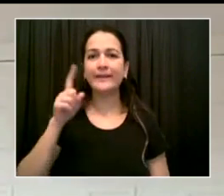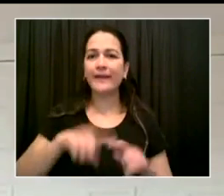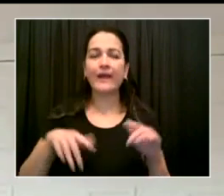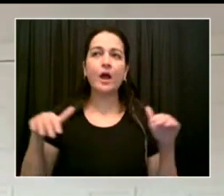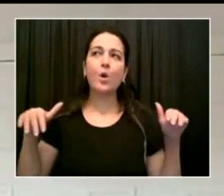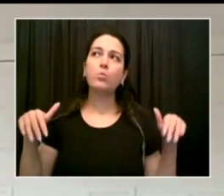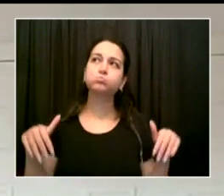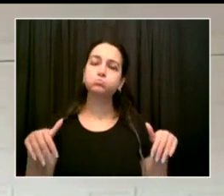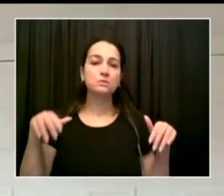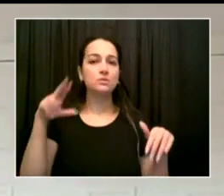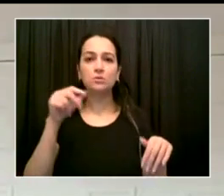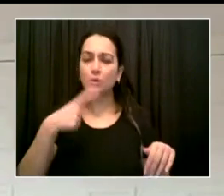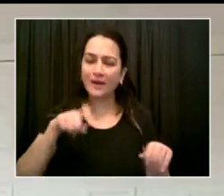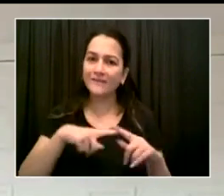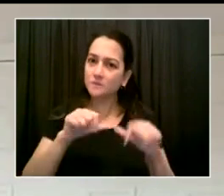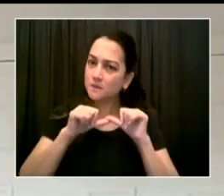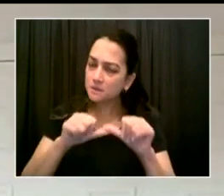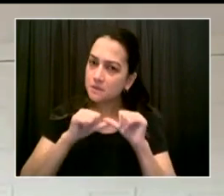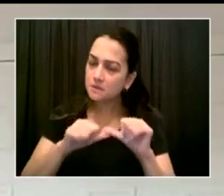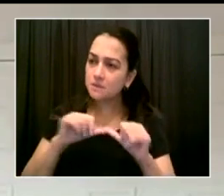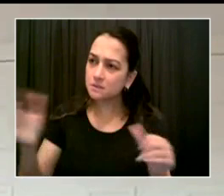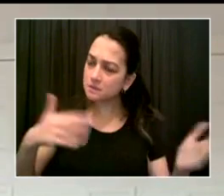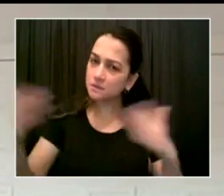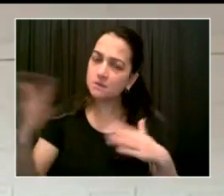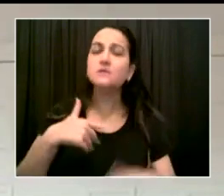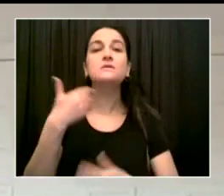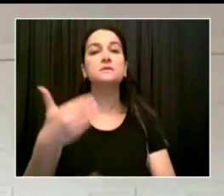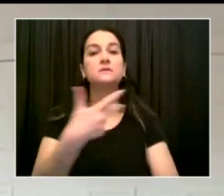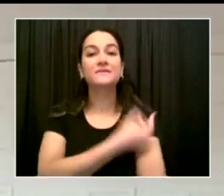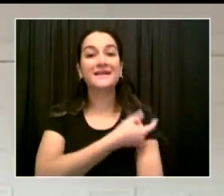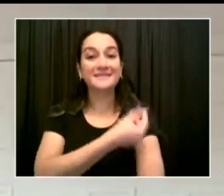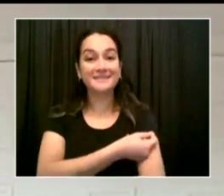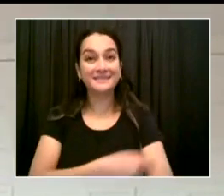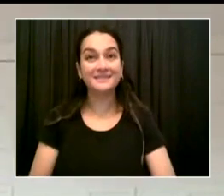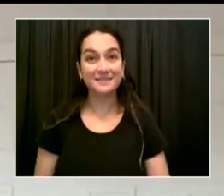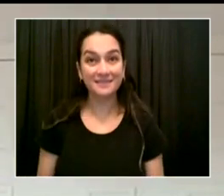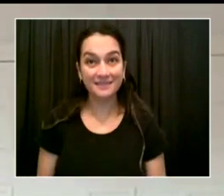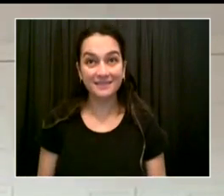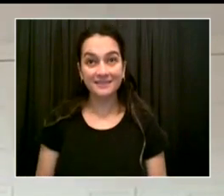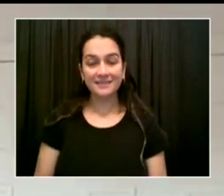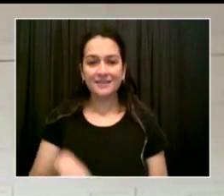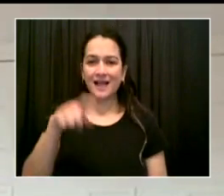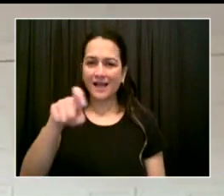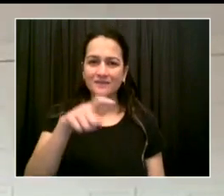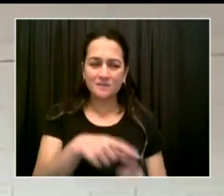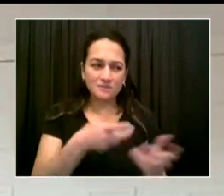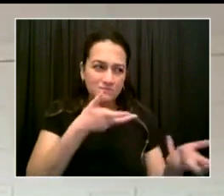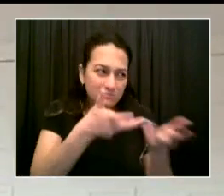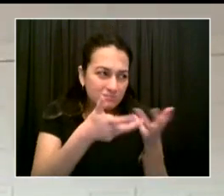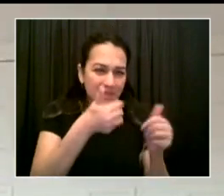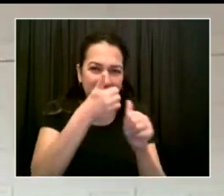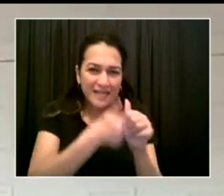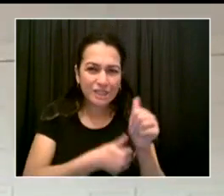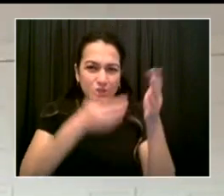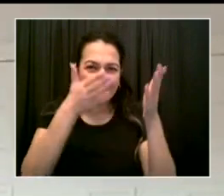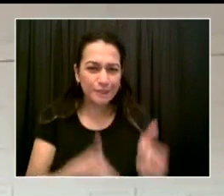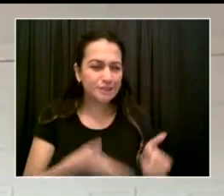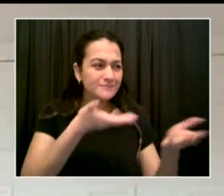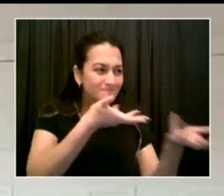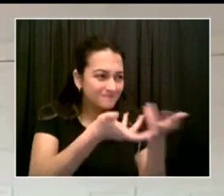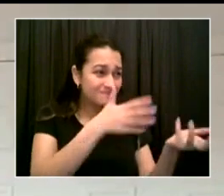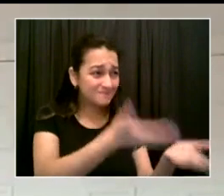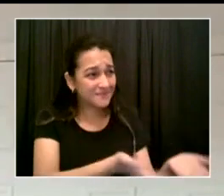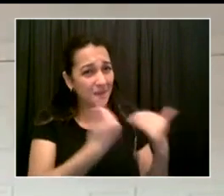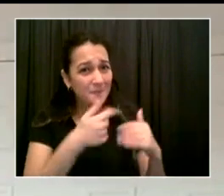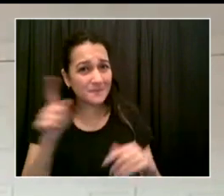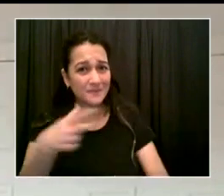in how we can work together. And so my mother's a proud DC 37 municipal worker for 40 years and counting. She agrees, right? We have to